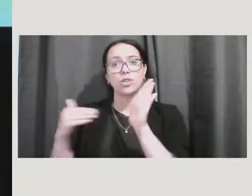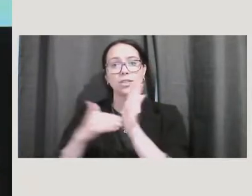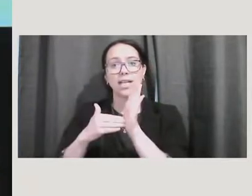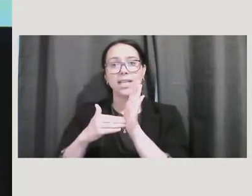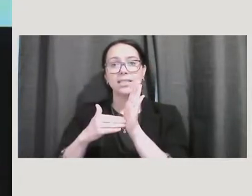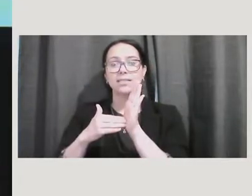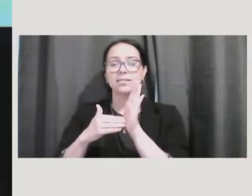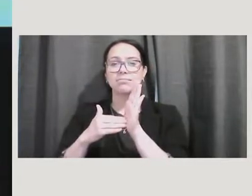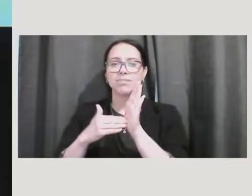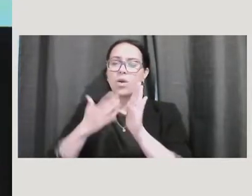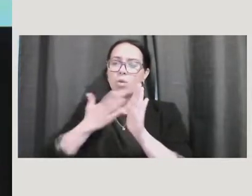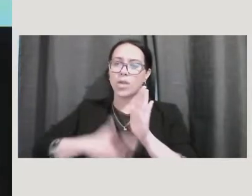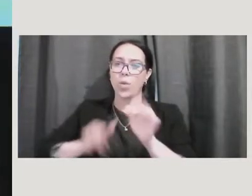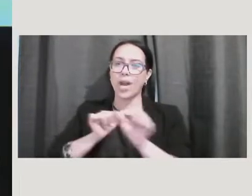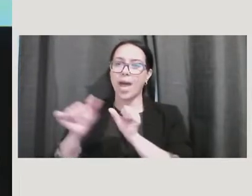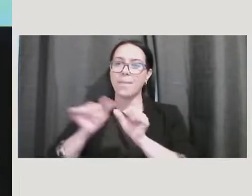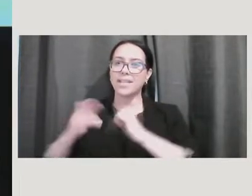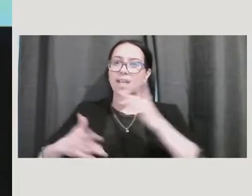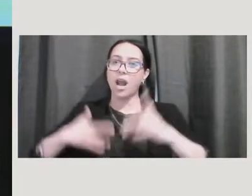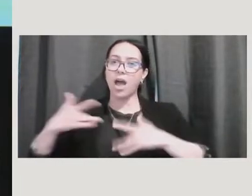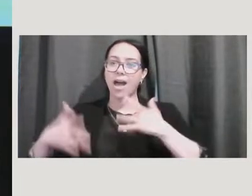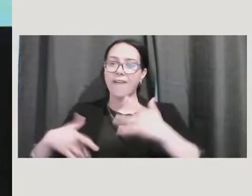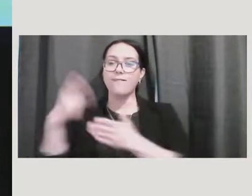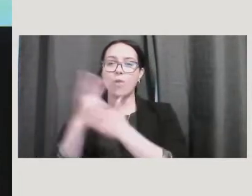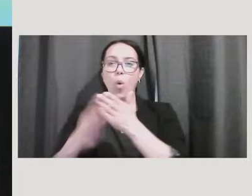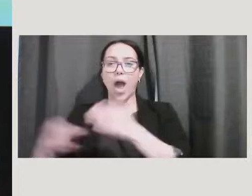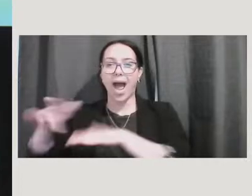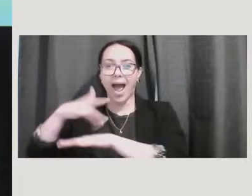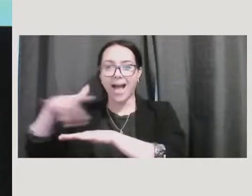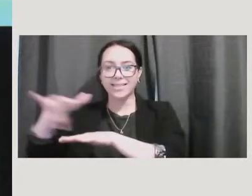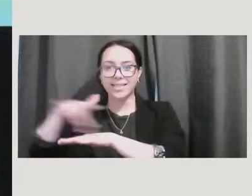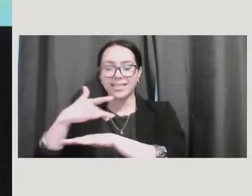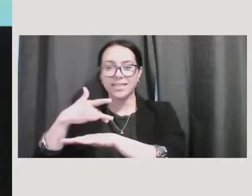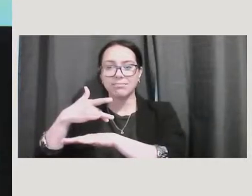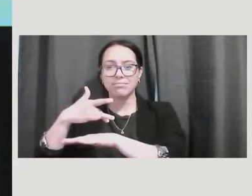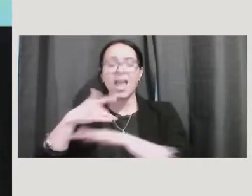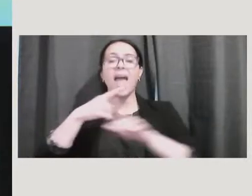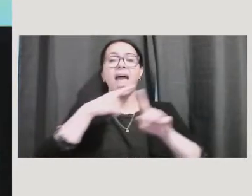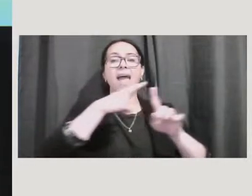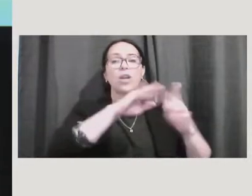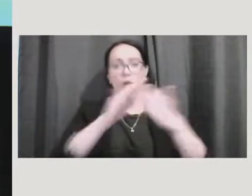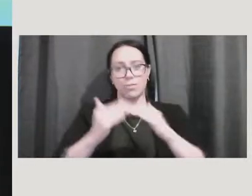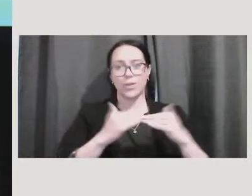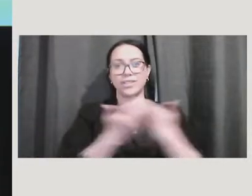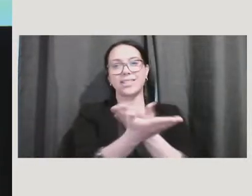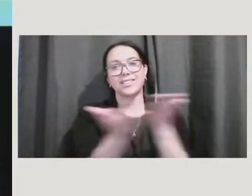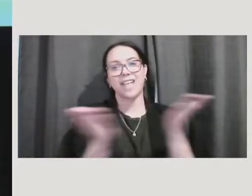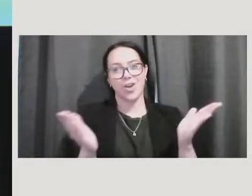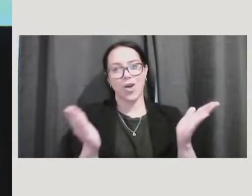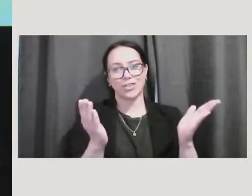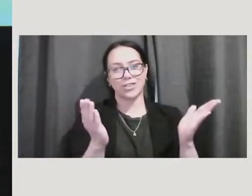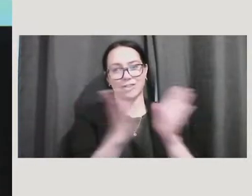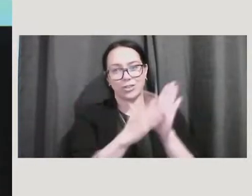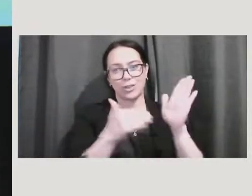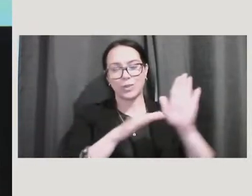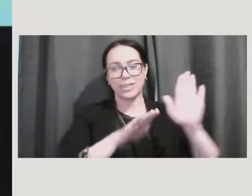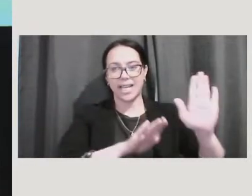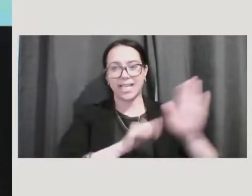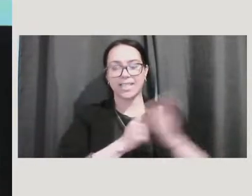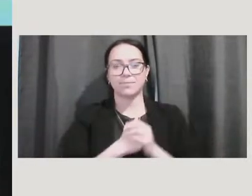life for artists in communities across the country and our Papa here of course